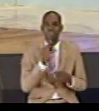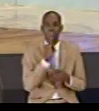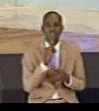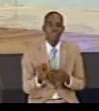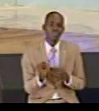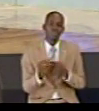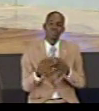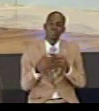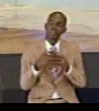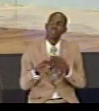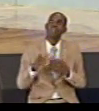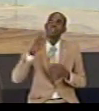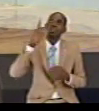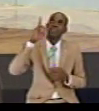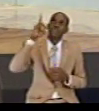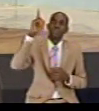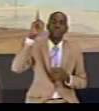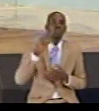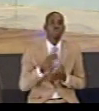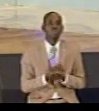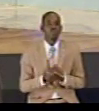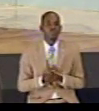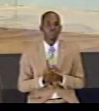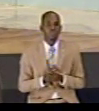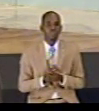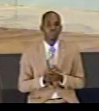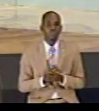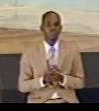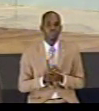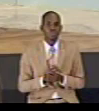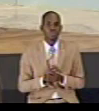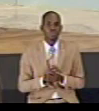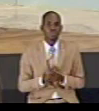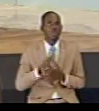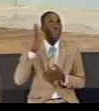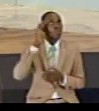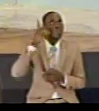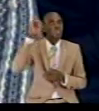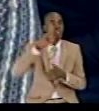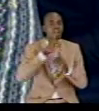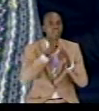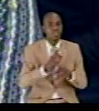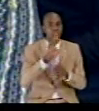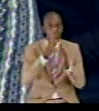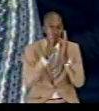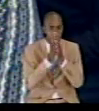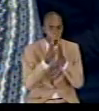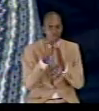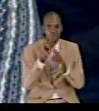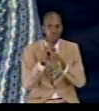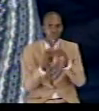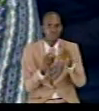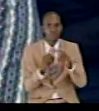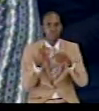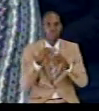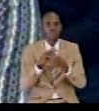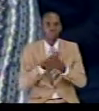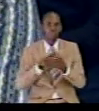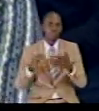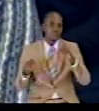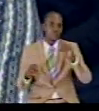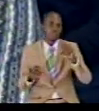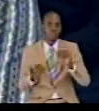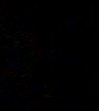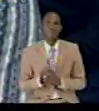our eyes are upon thee. Will he answer your prayer? Verse 20, verse